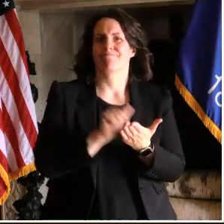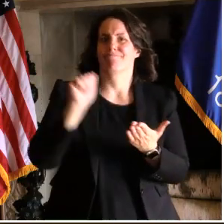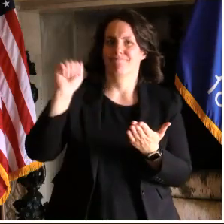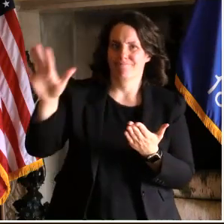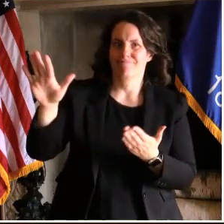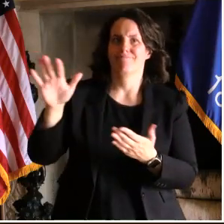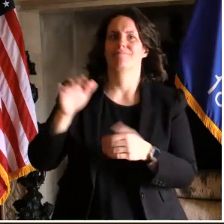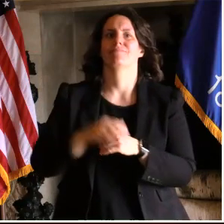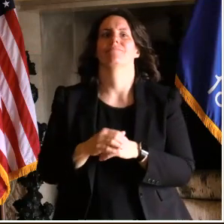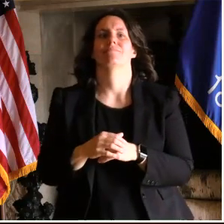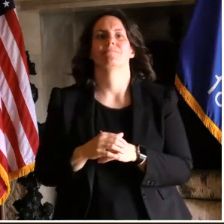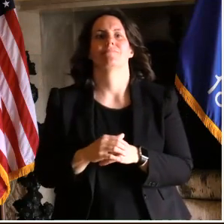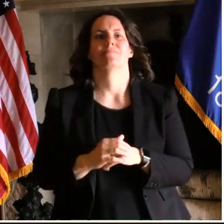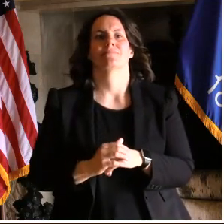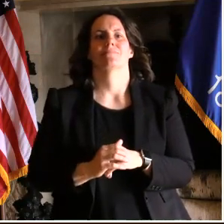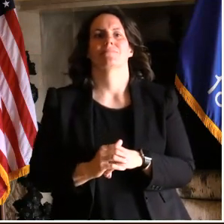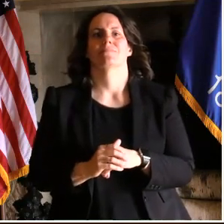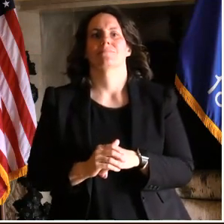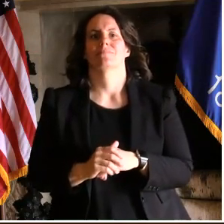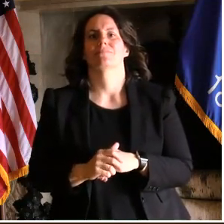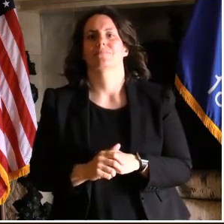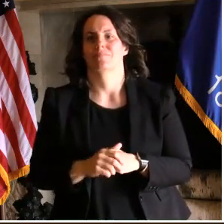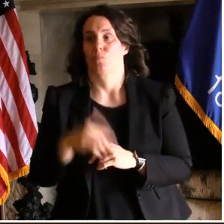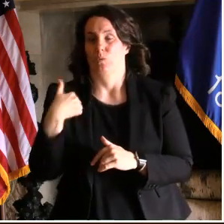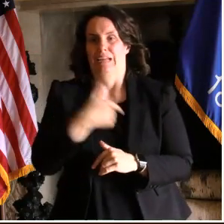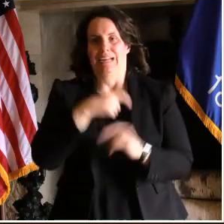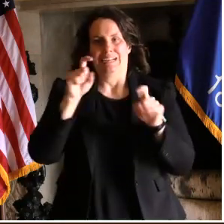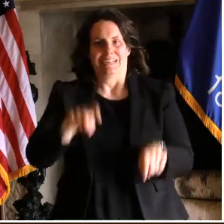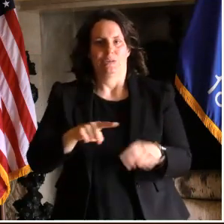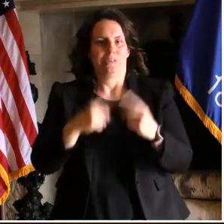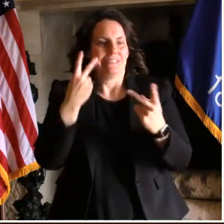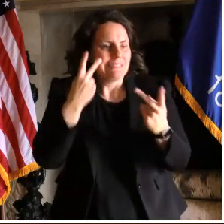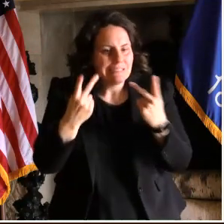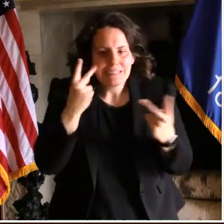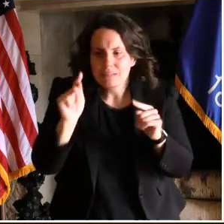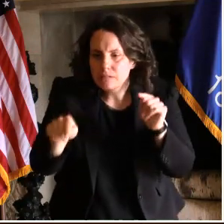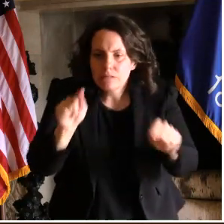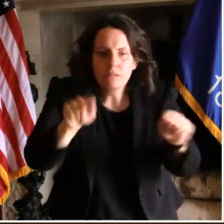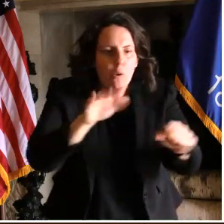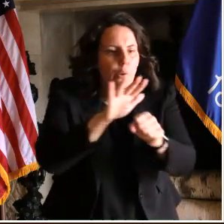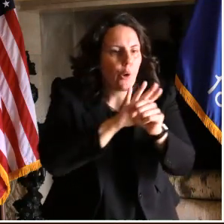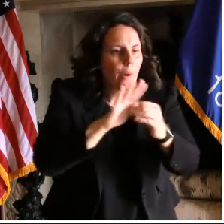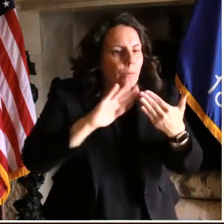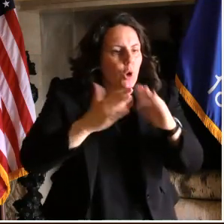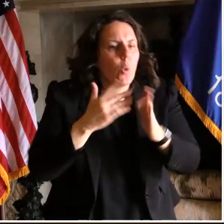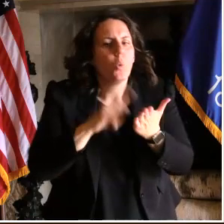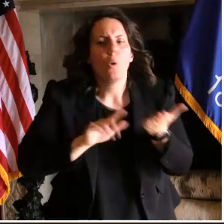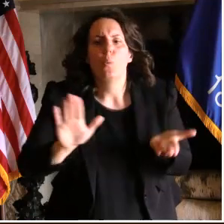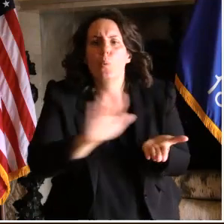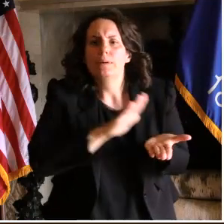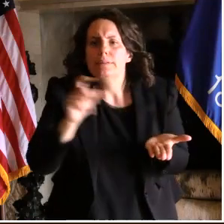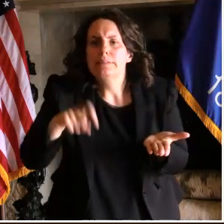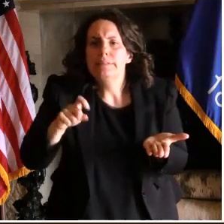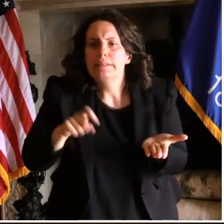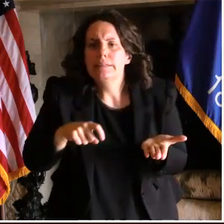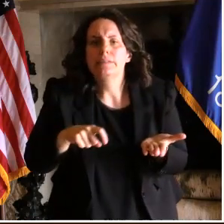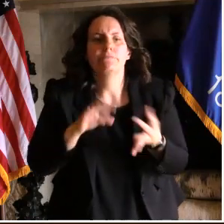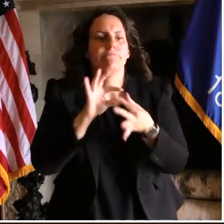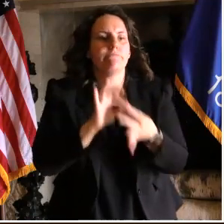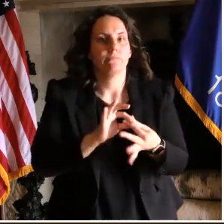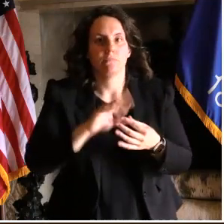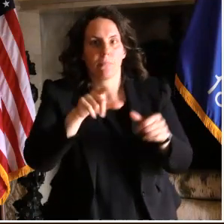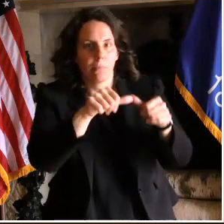needs the local election folks have as it relates to facilities and number